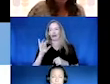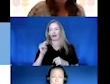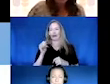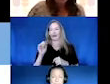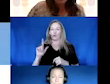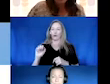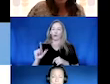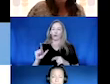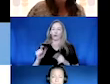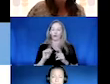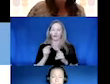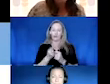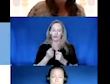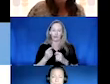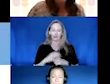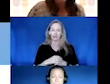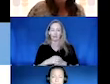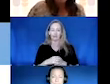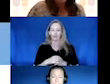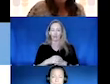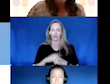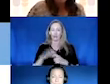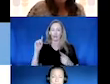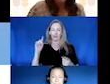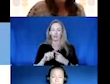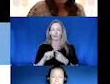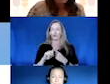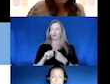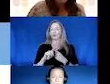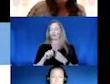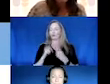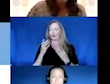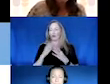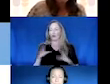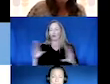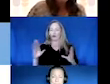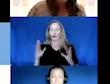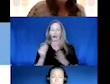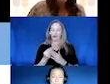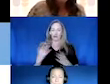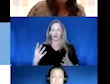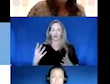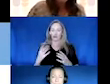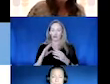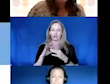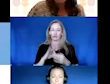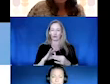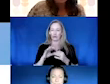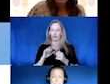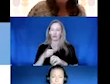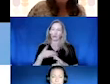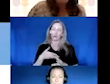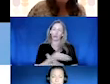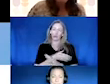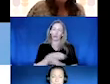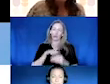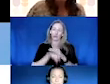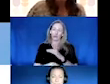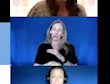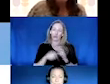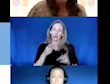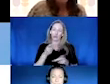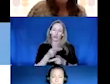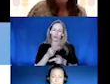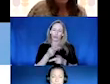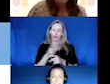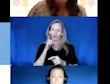associated with prenatal care and financial assistance for women who are uninsured or underinsured.